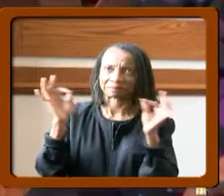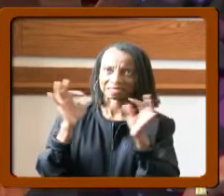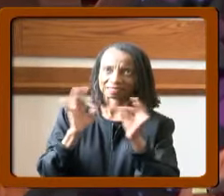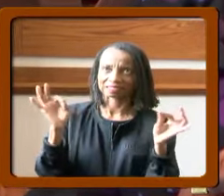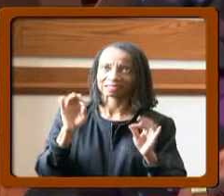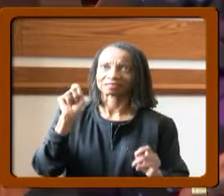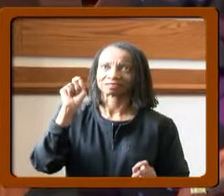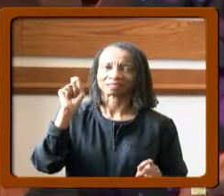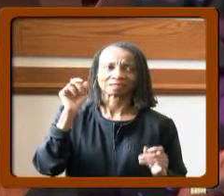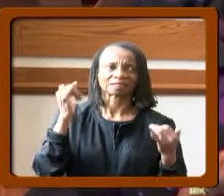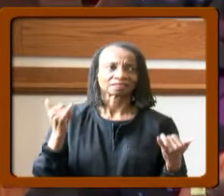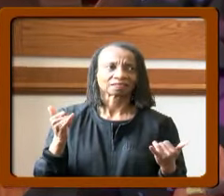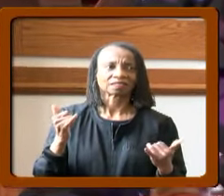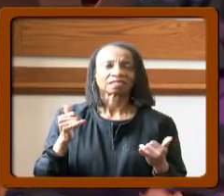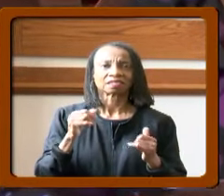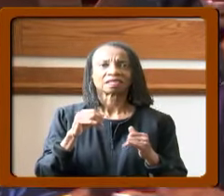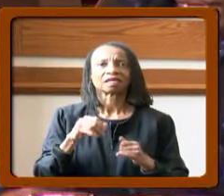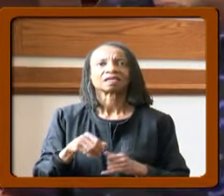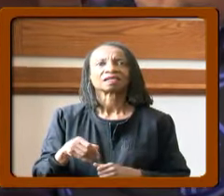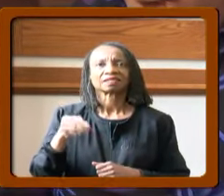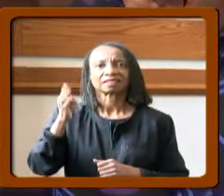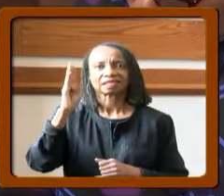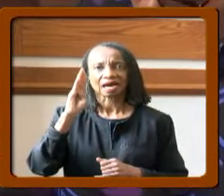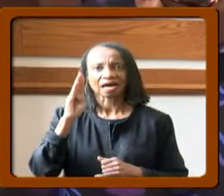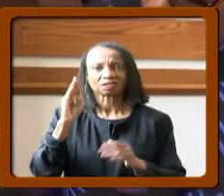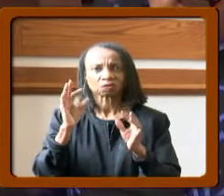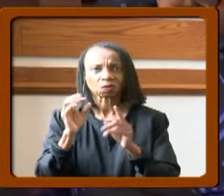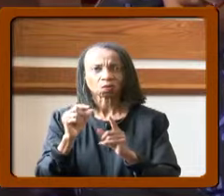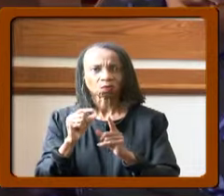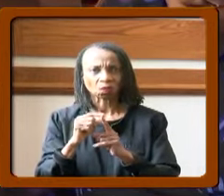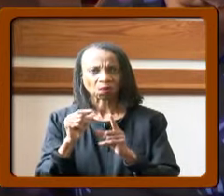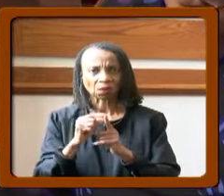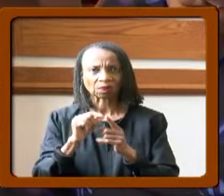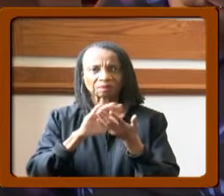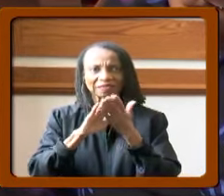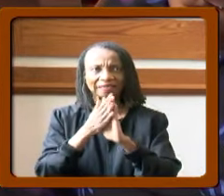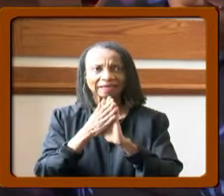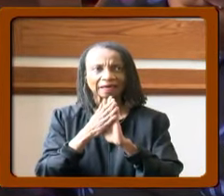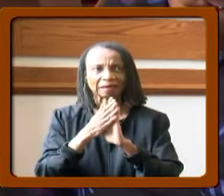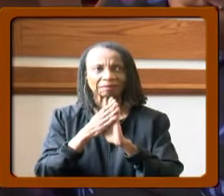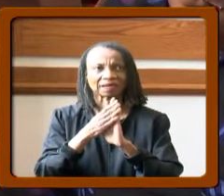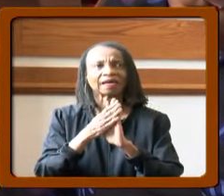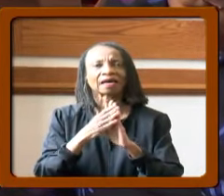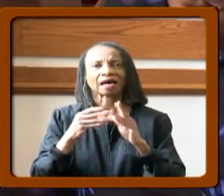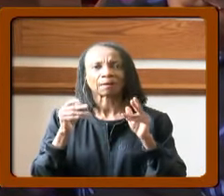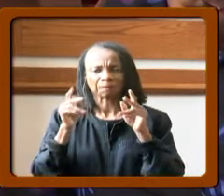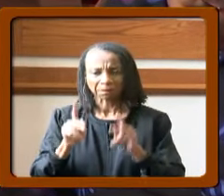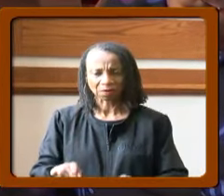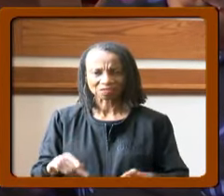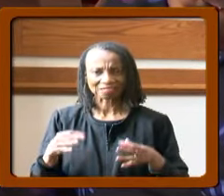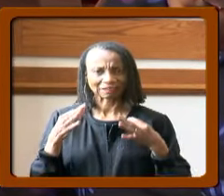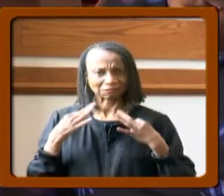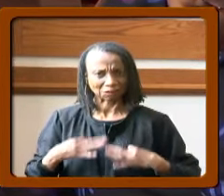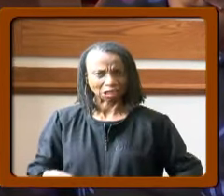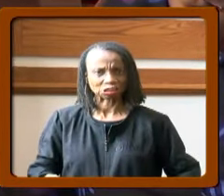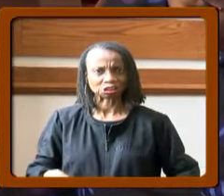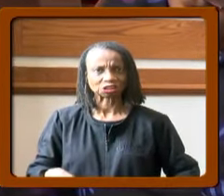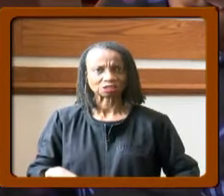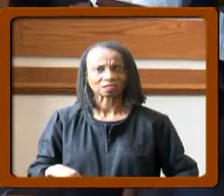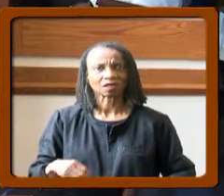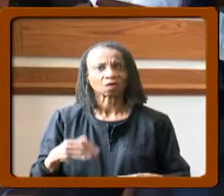God's own Word made flesh among us. God is trying to talk to us.